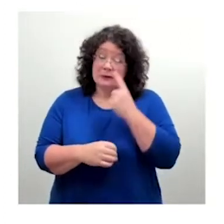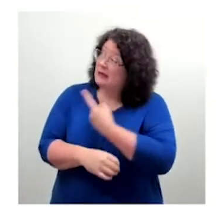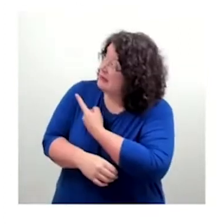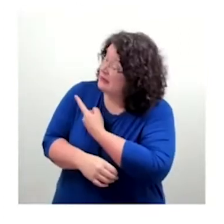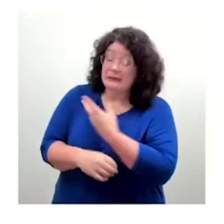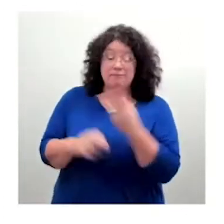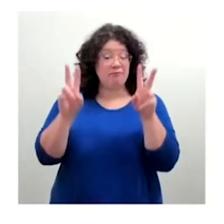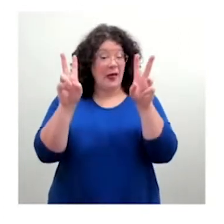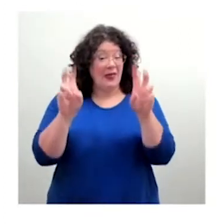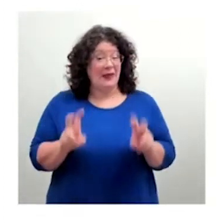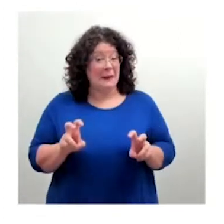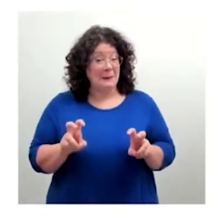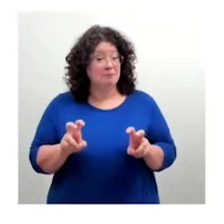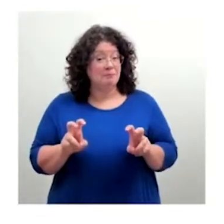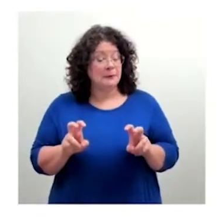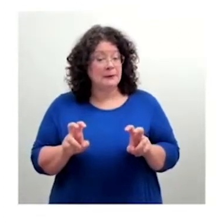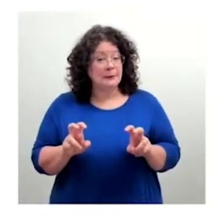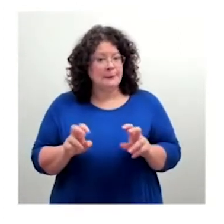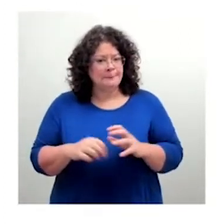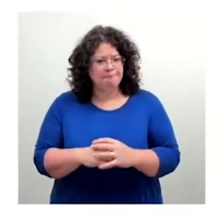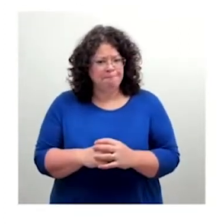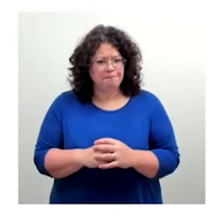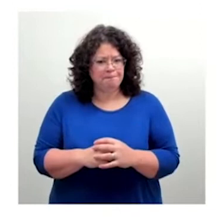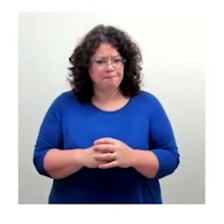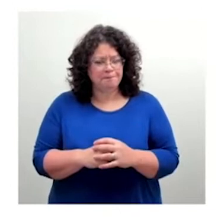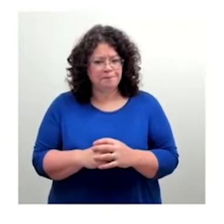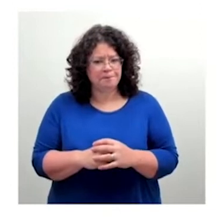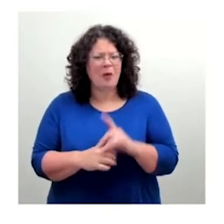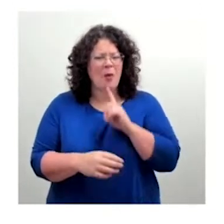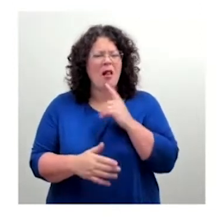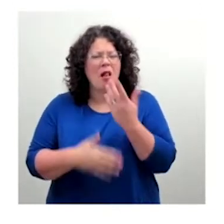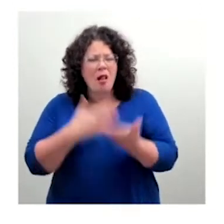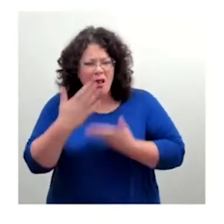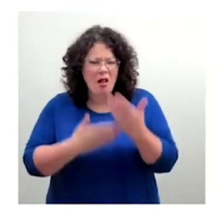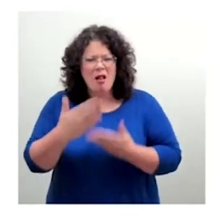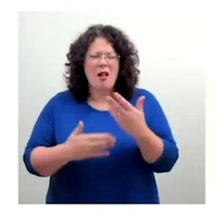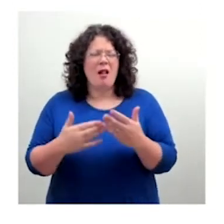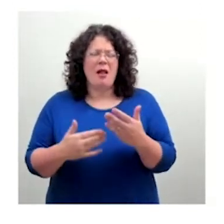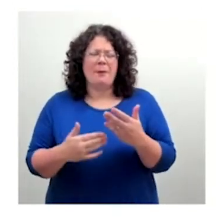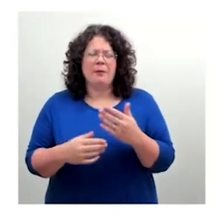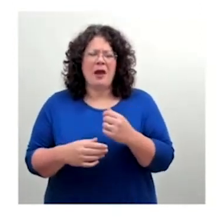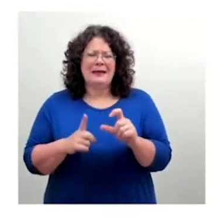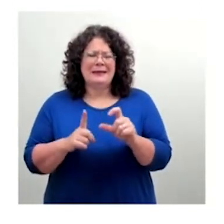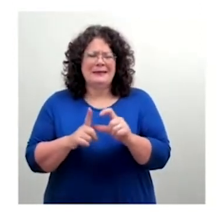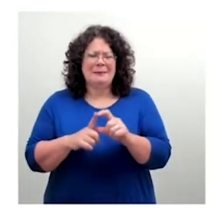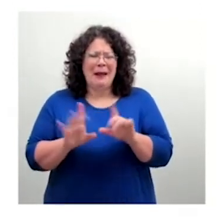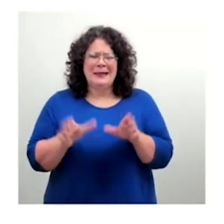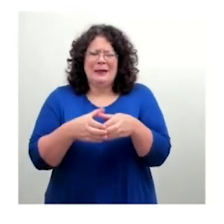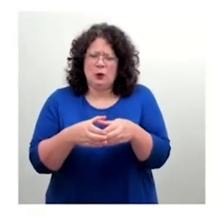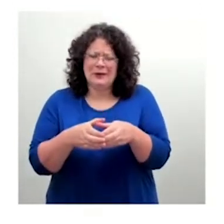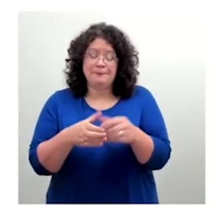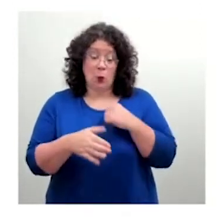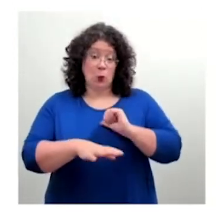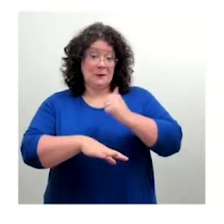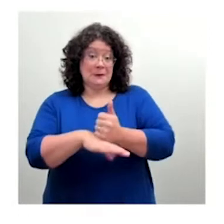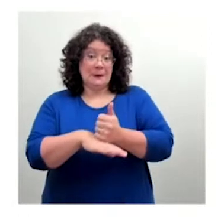November. Our primary purpose, at least in our early year or so of existence, is to deliver on behalf of